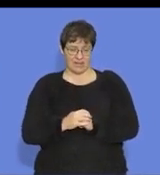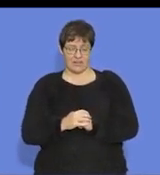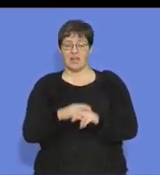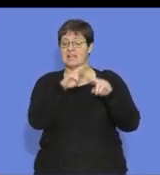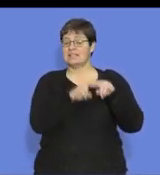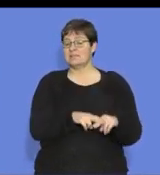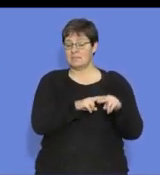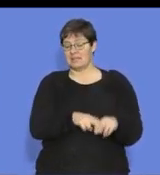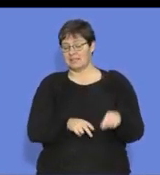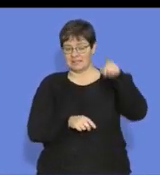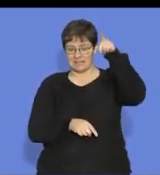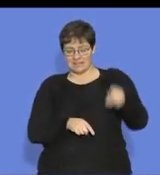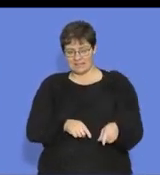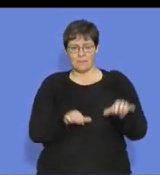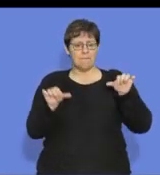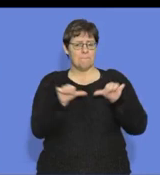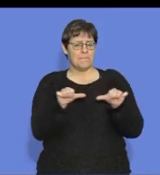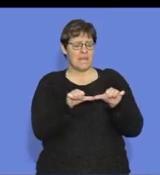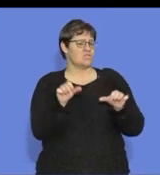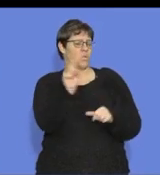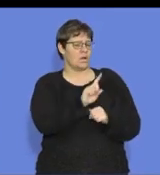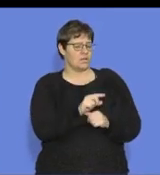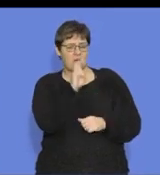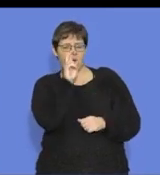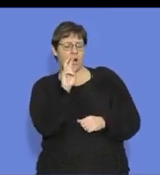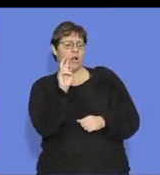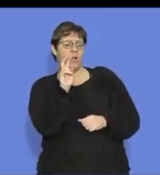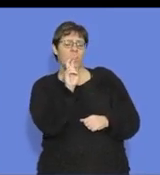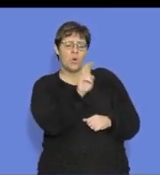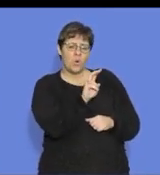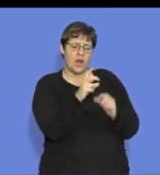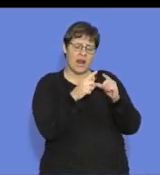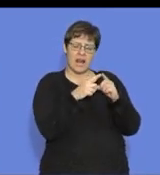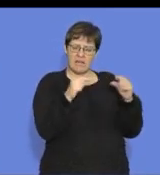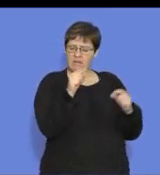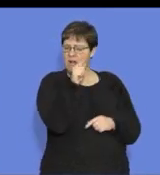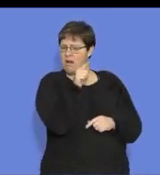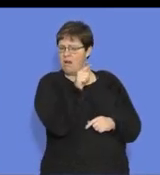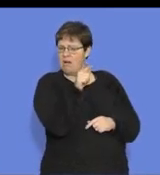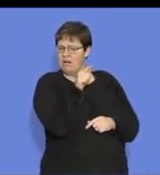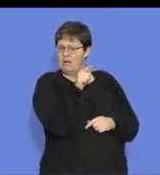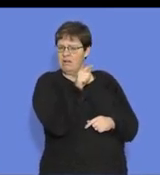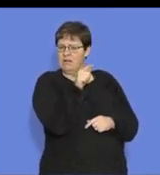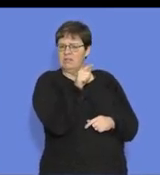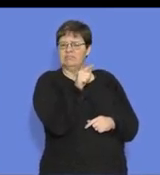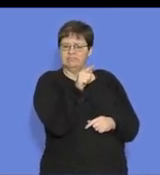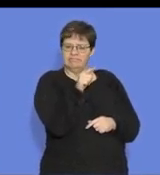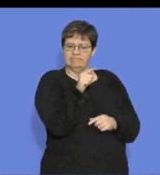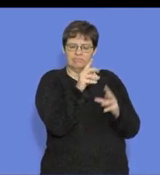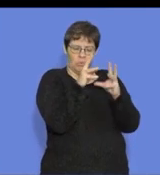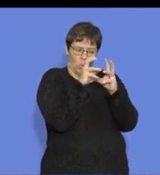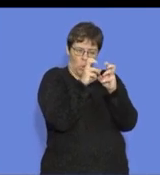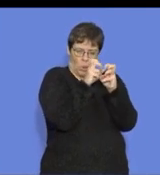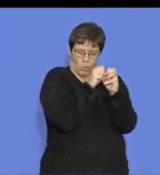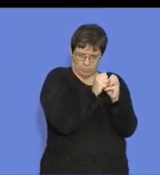Dependent, what are you measuring? You're looking at the leaf to see how much it has shriveled up. Has